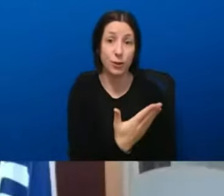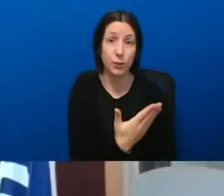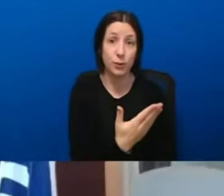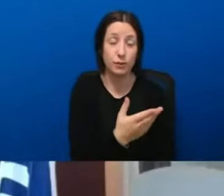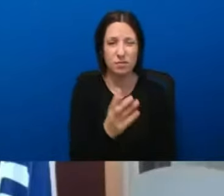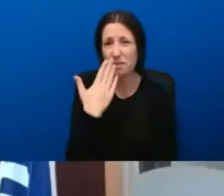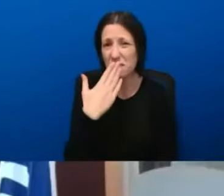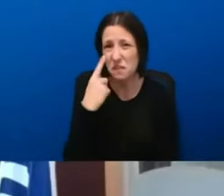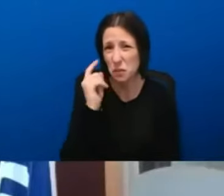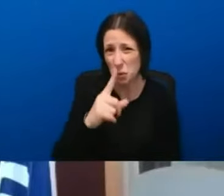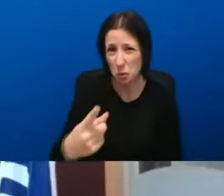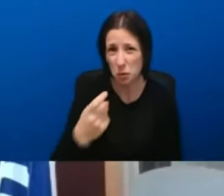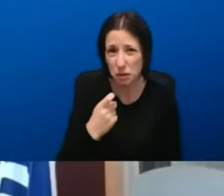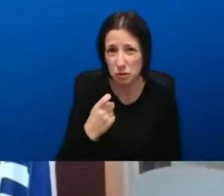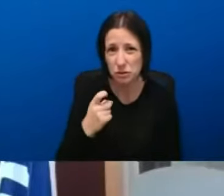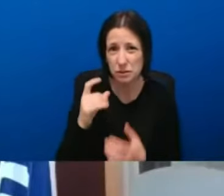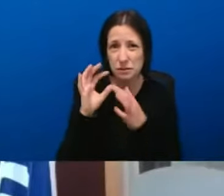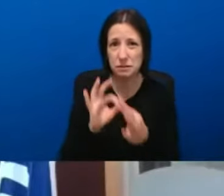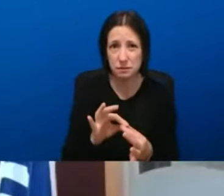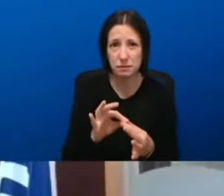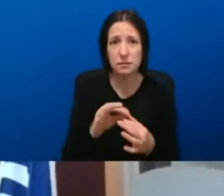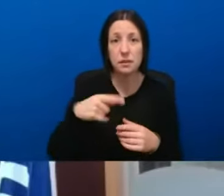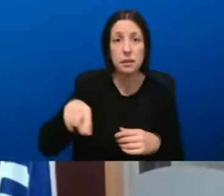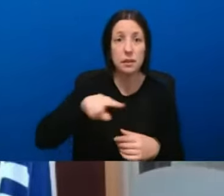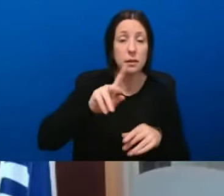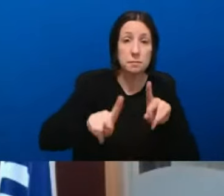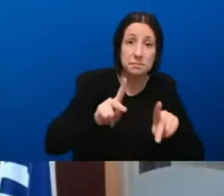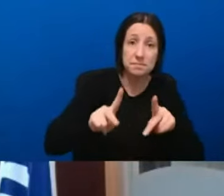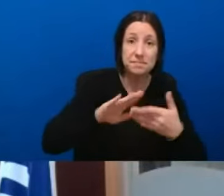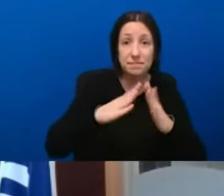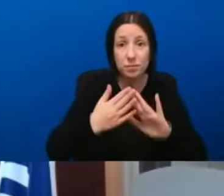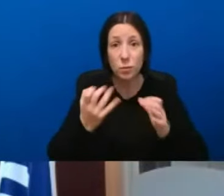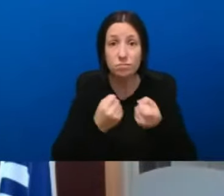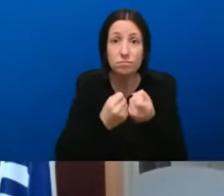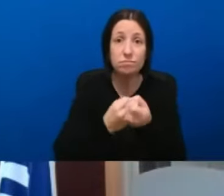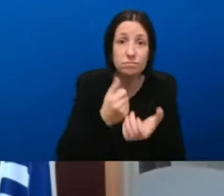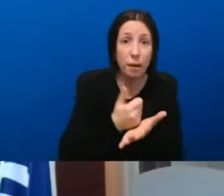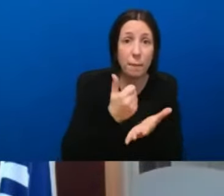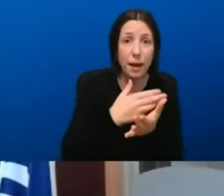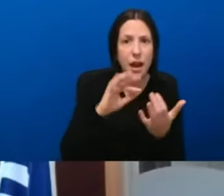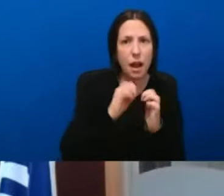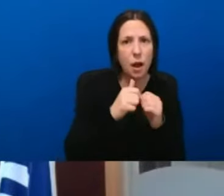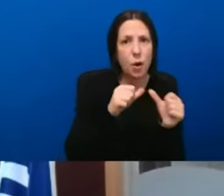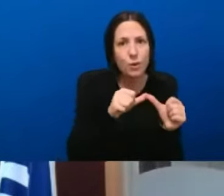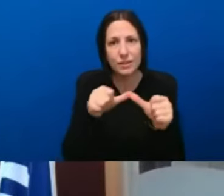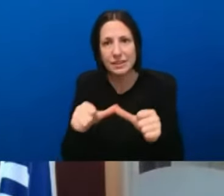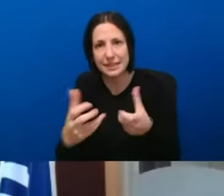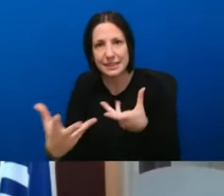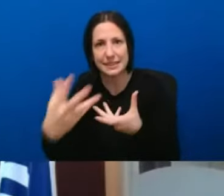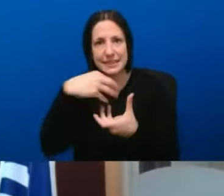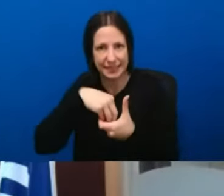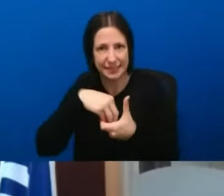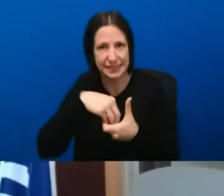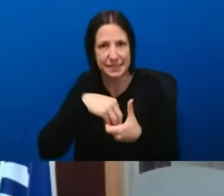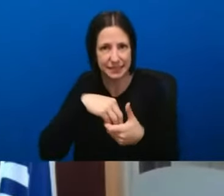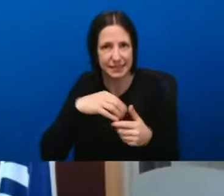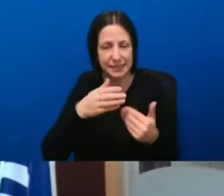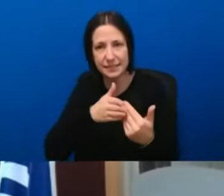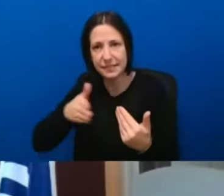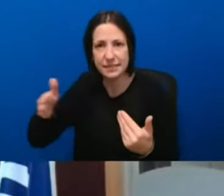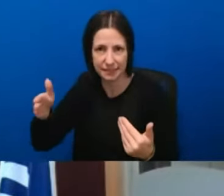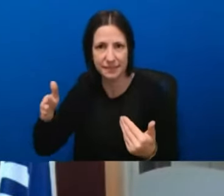Thank you, Minister. I appreciate the question around the community's interest and the continuation of that interest as we go